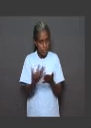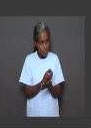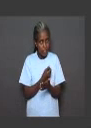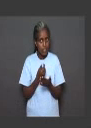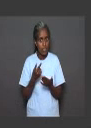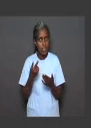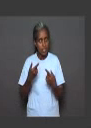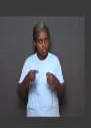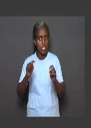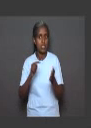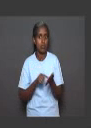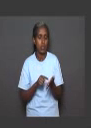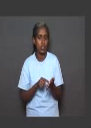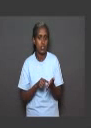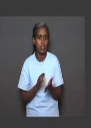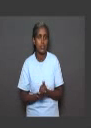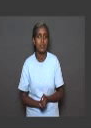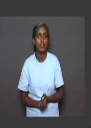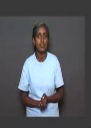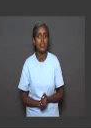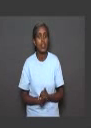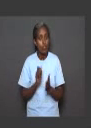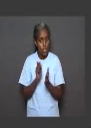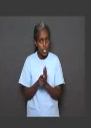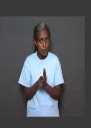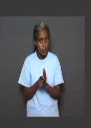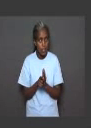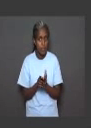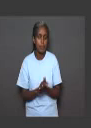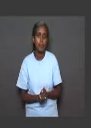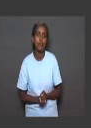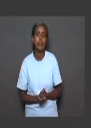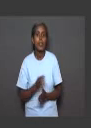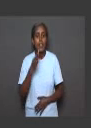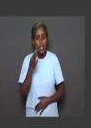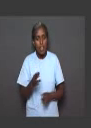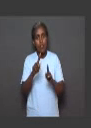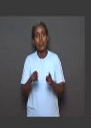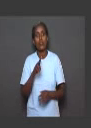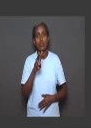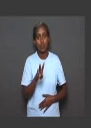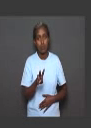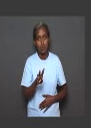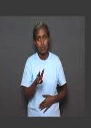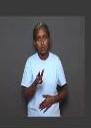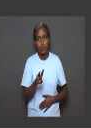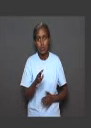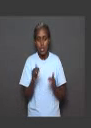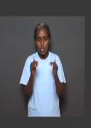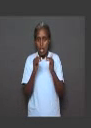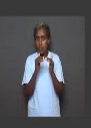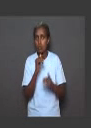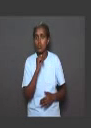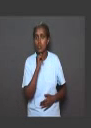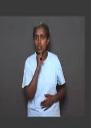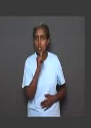test point. For example, f of 2 does not